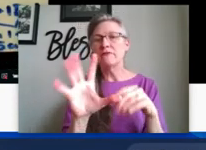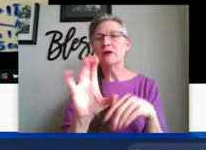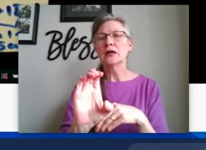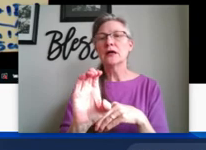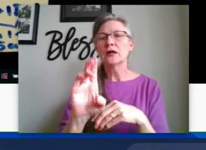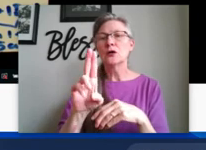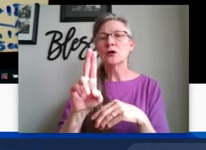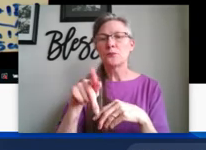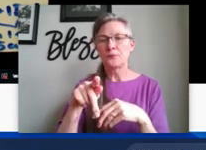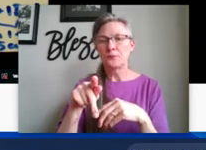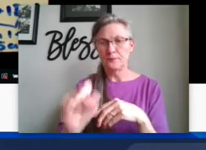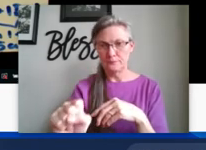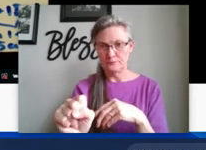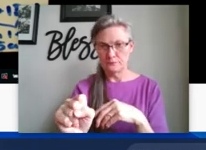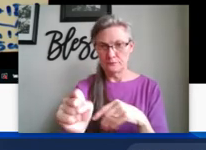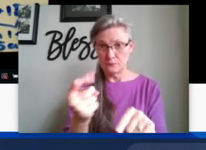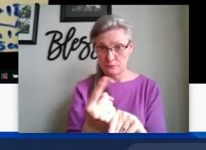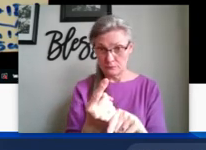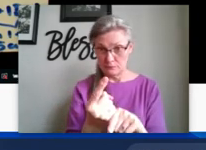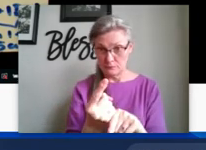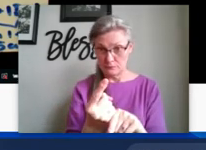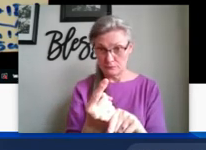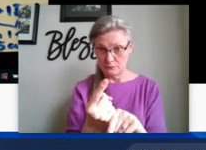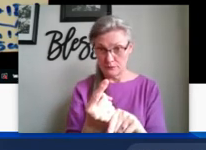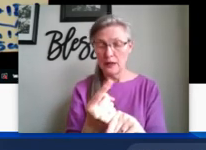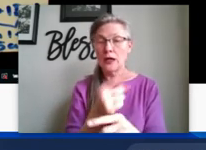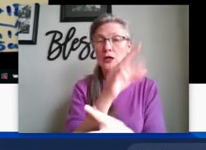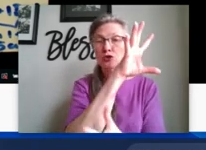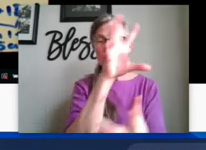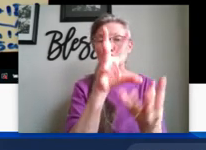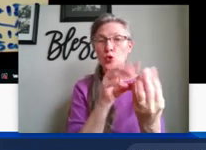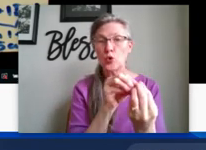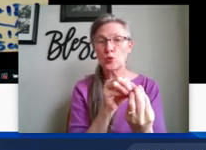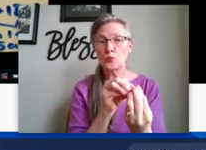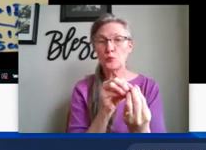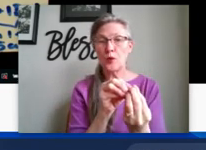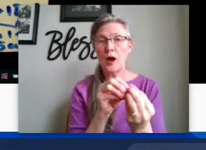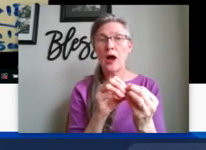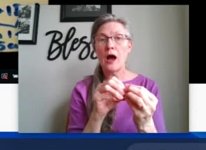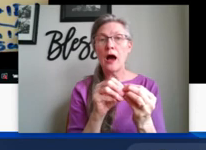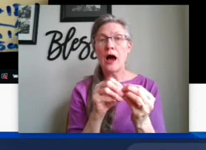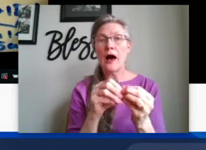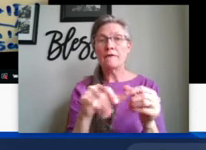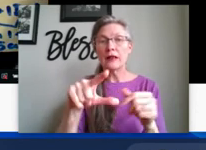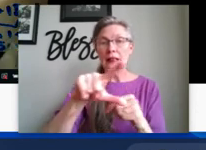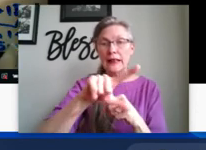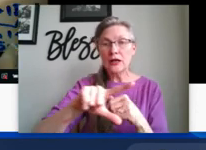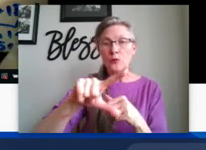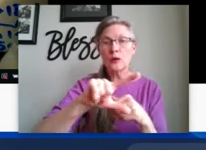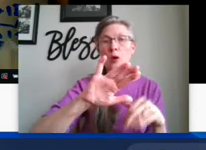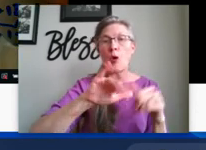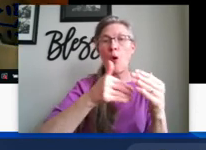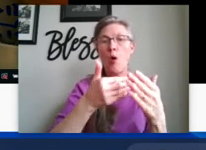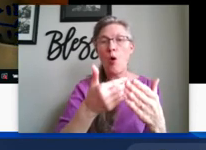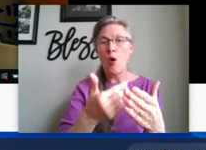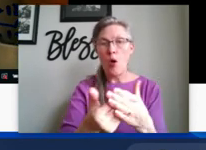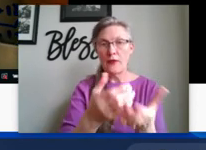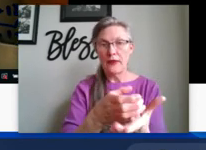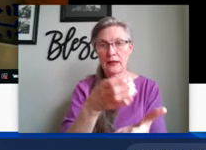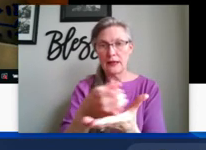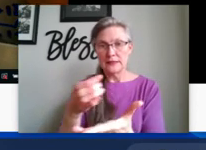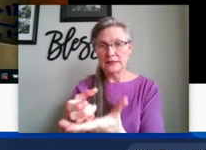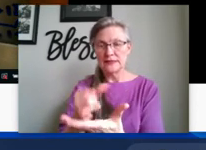cups, right? So our total number of liquid in all of these glasses